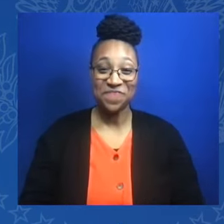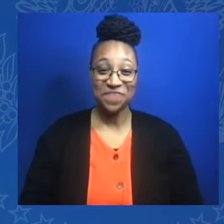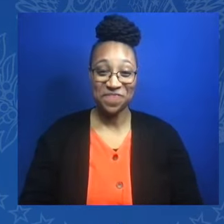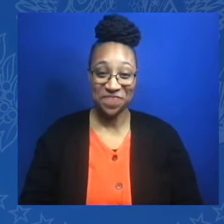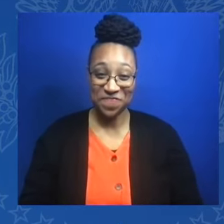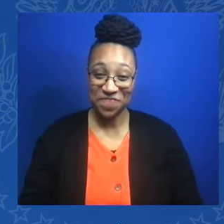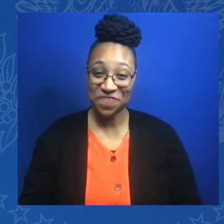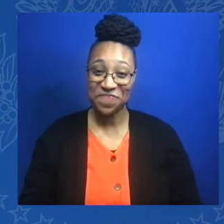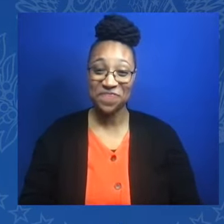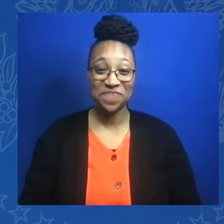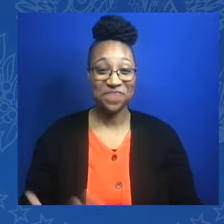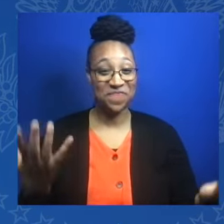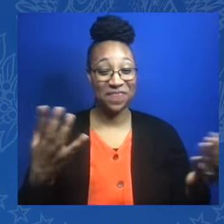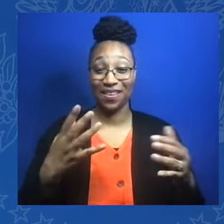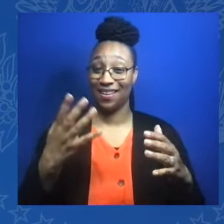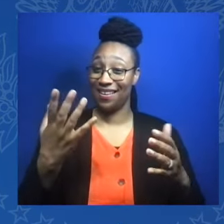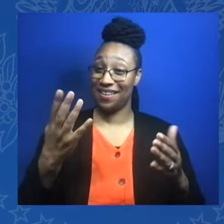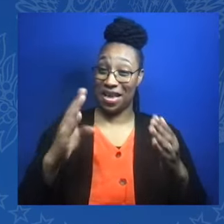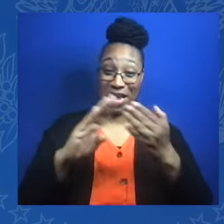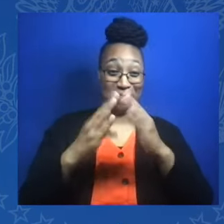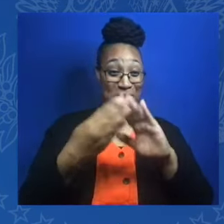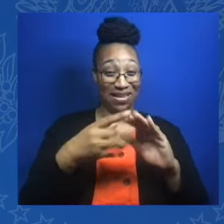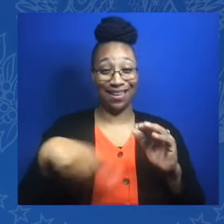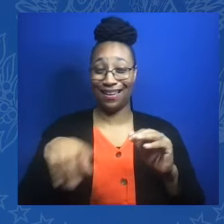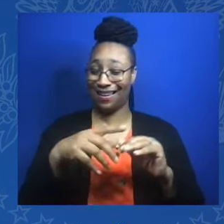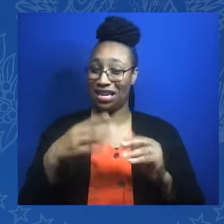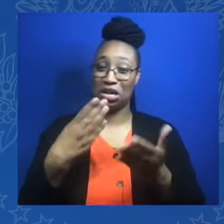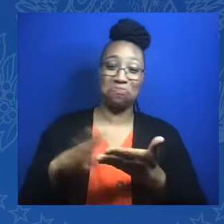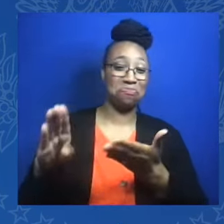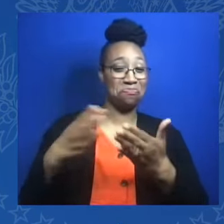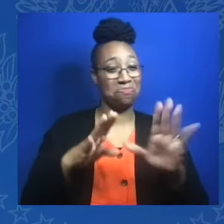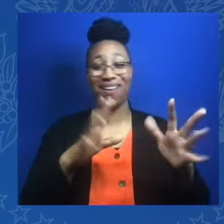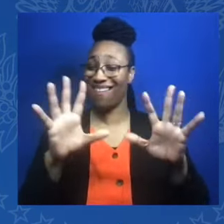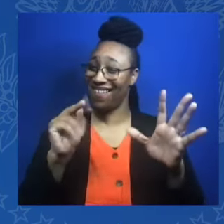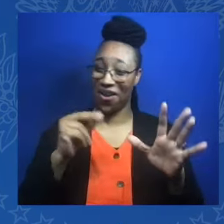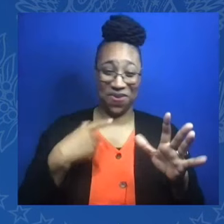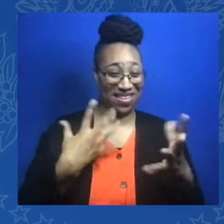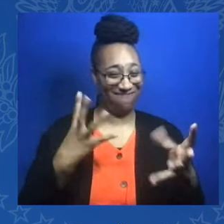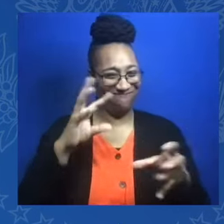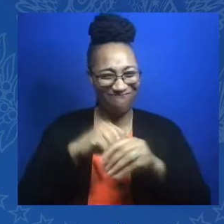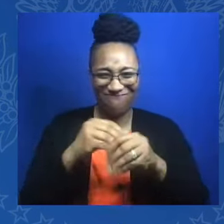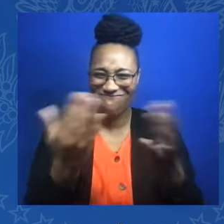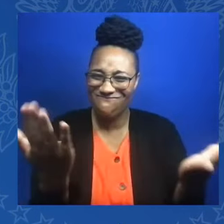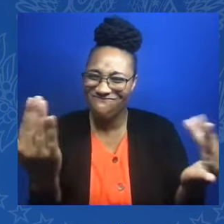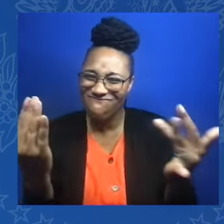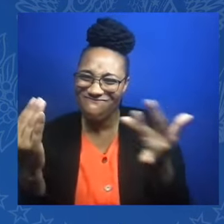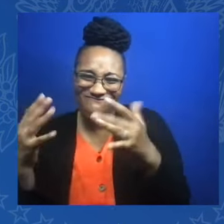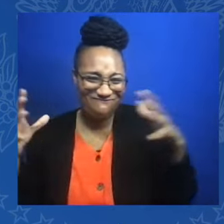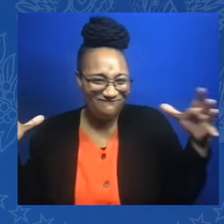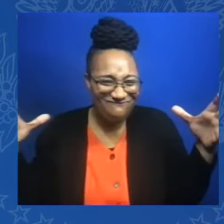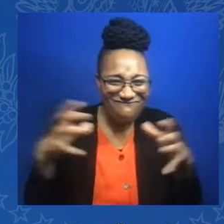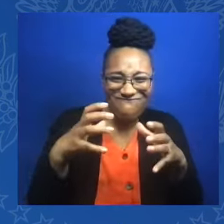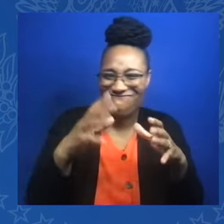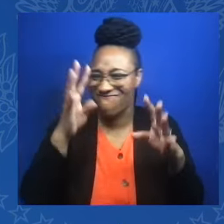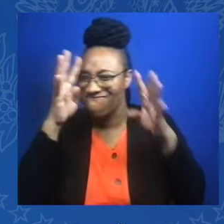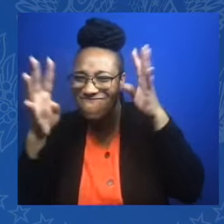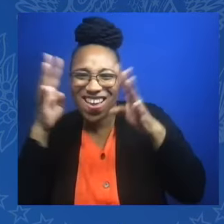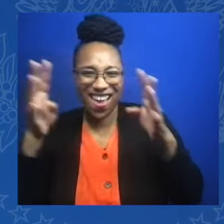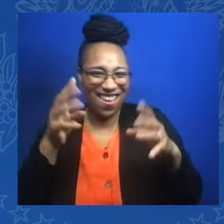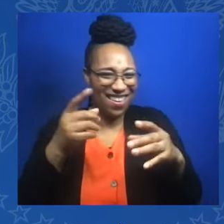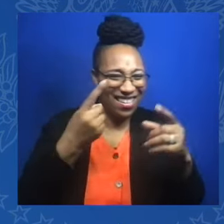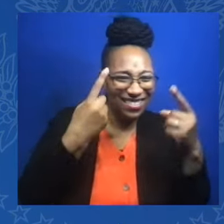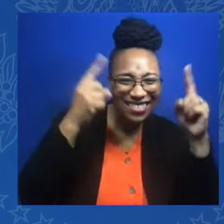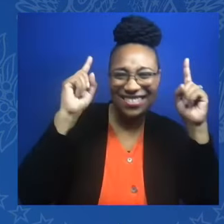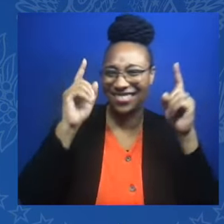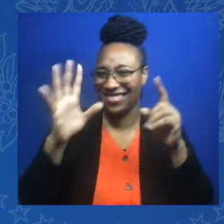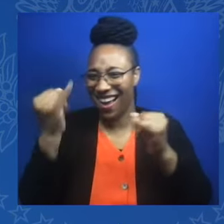to succeed. We build a better future for all our people. So let's continue the work. Where there are no barriers,